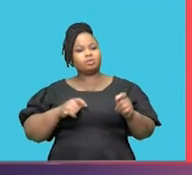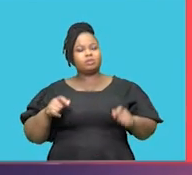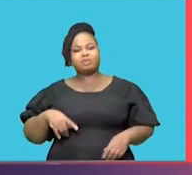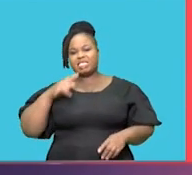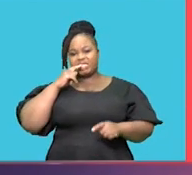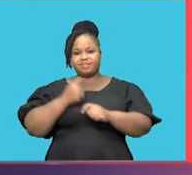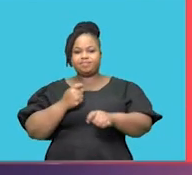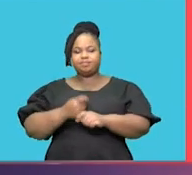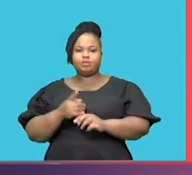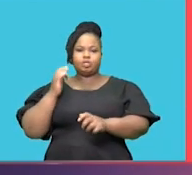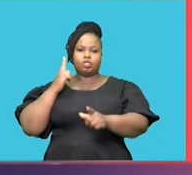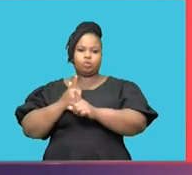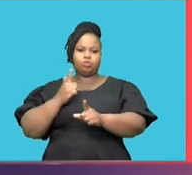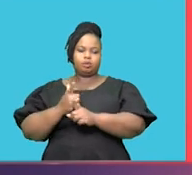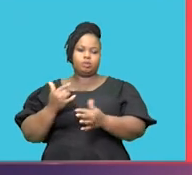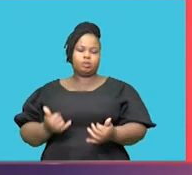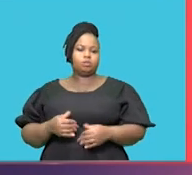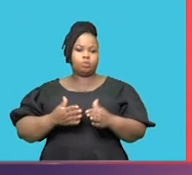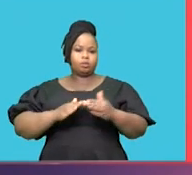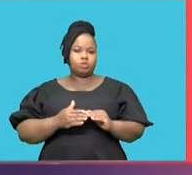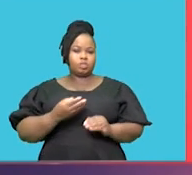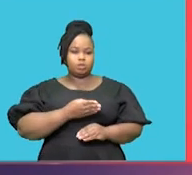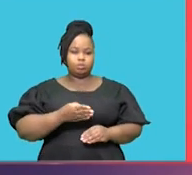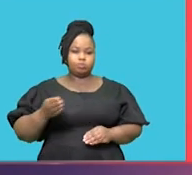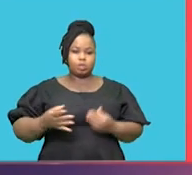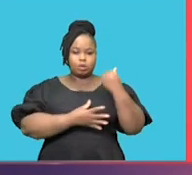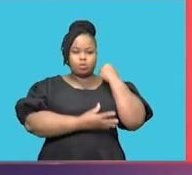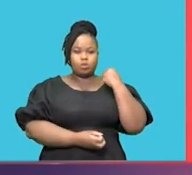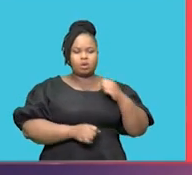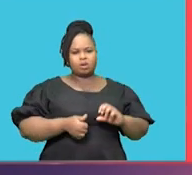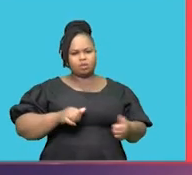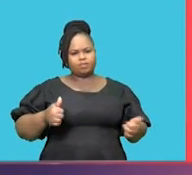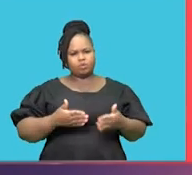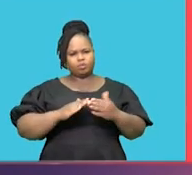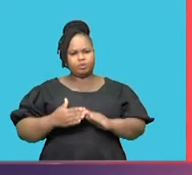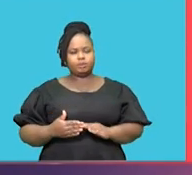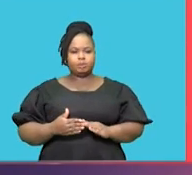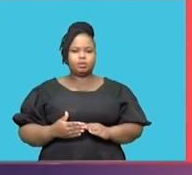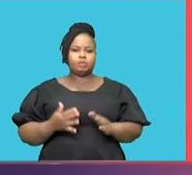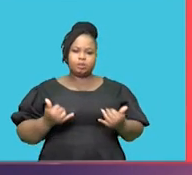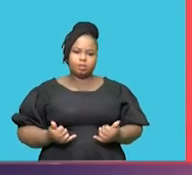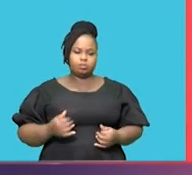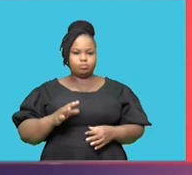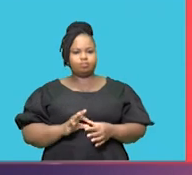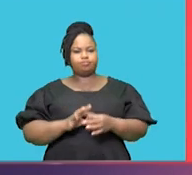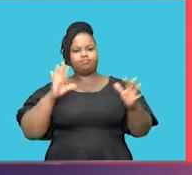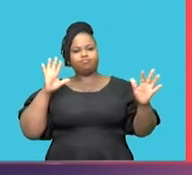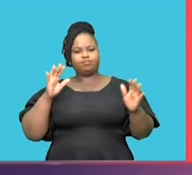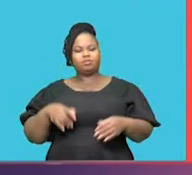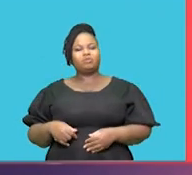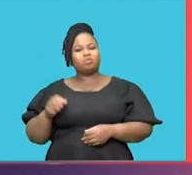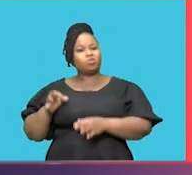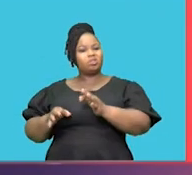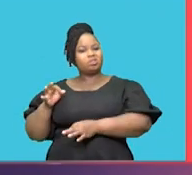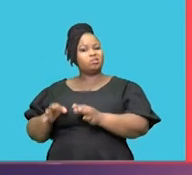informal settlement townships, villages and other poor communities will disengage from mainstream